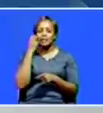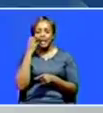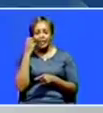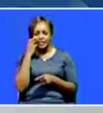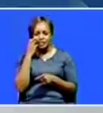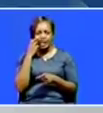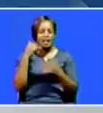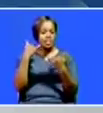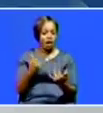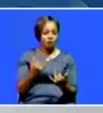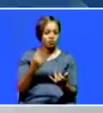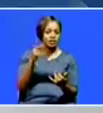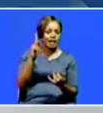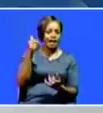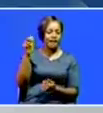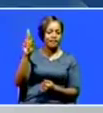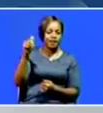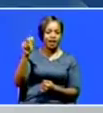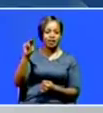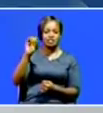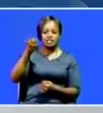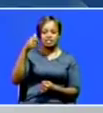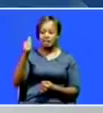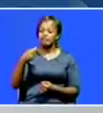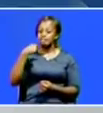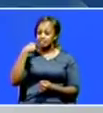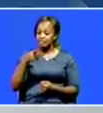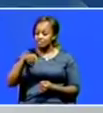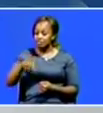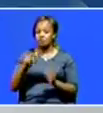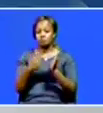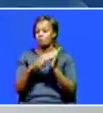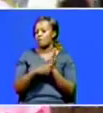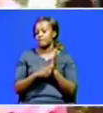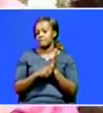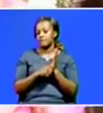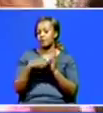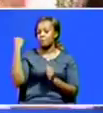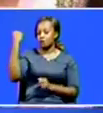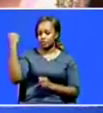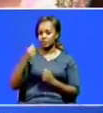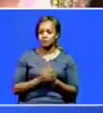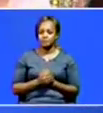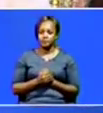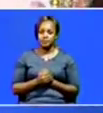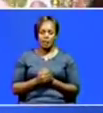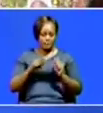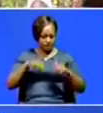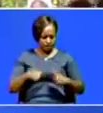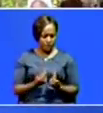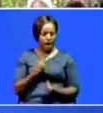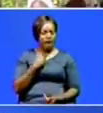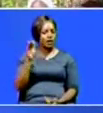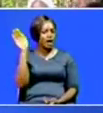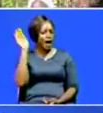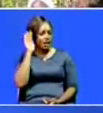Karanja Kibicho kutokana na kile anadai kuwa ni masaibu yake ya kisiasa. I have heard William